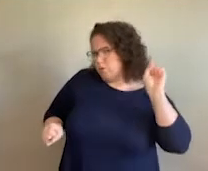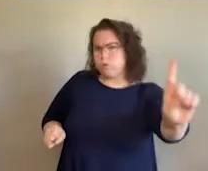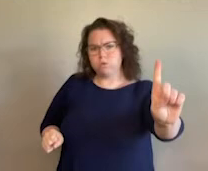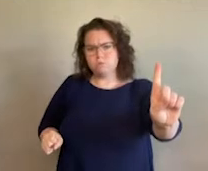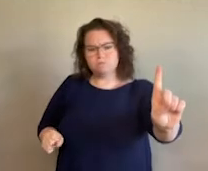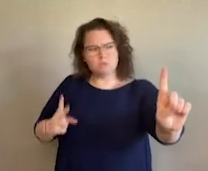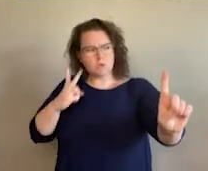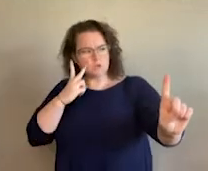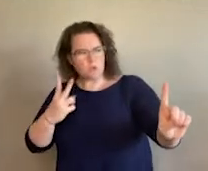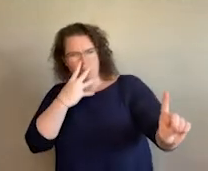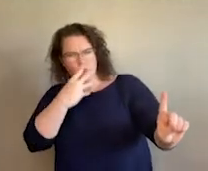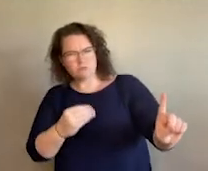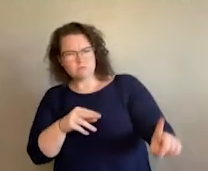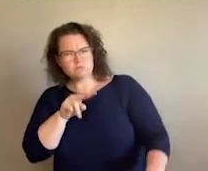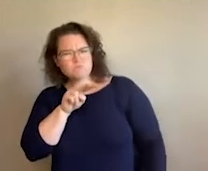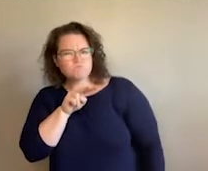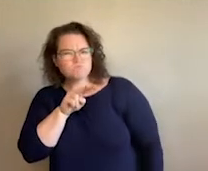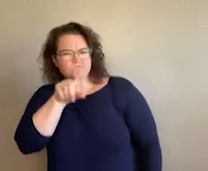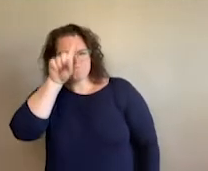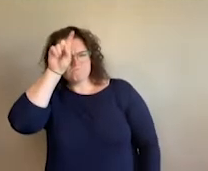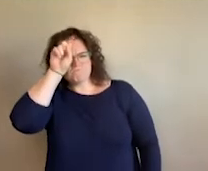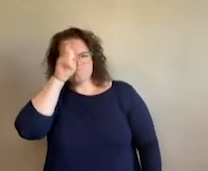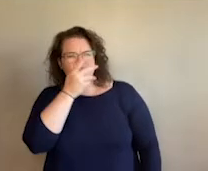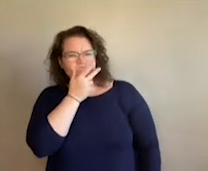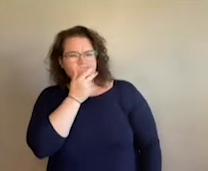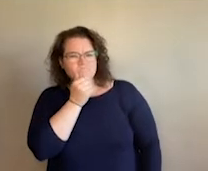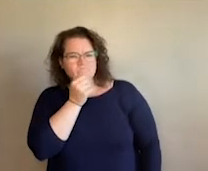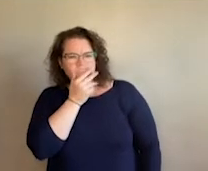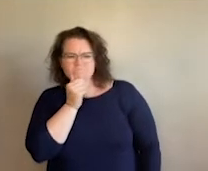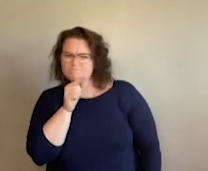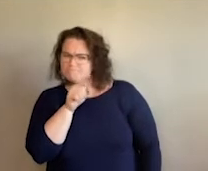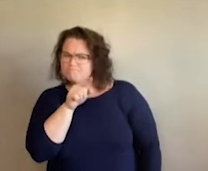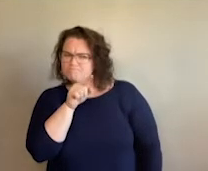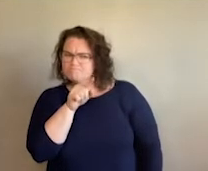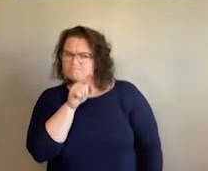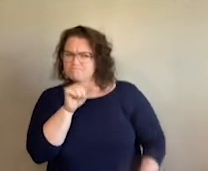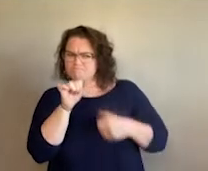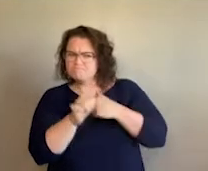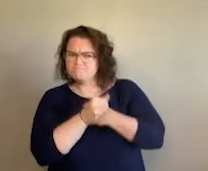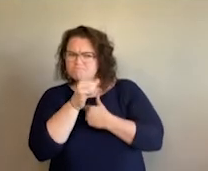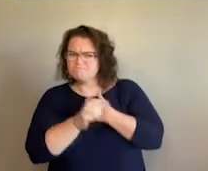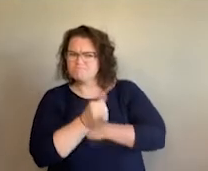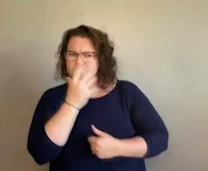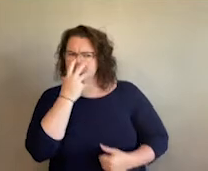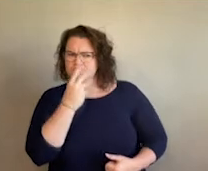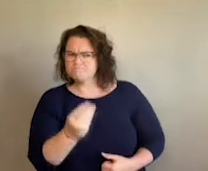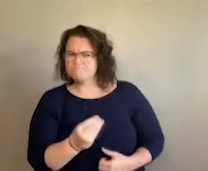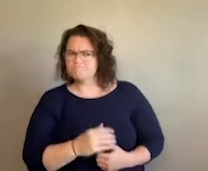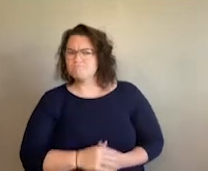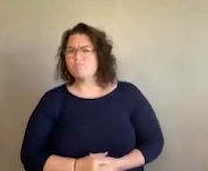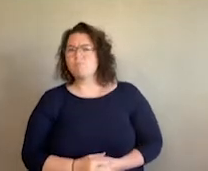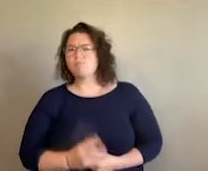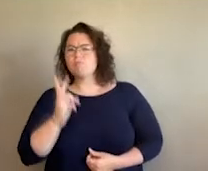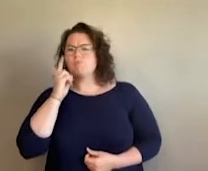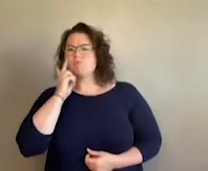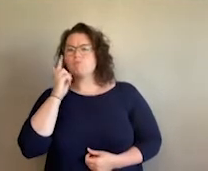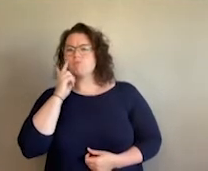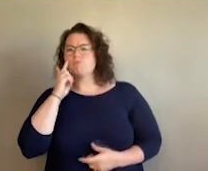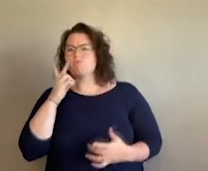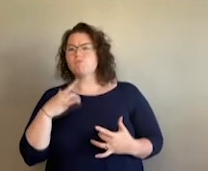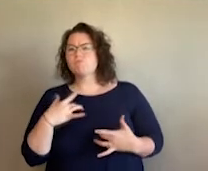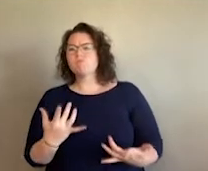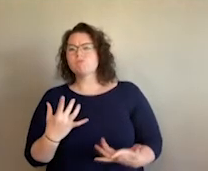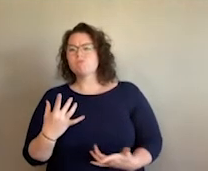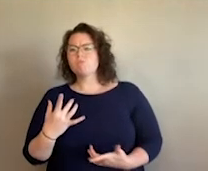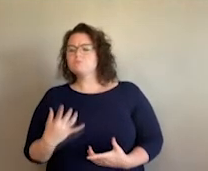what he was after. He's up to some mischief or other, and that is sure," said the woodcutter. and he shouldered